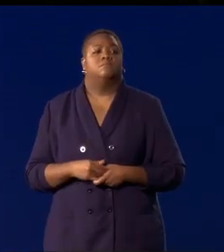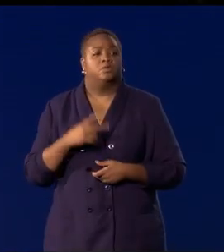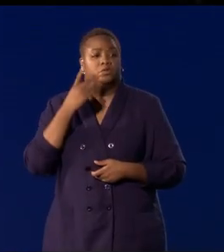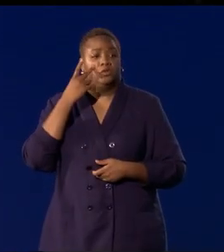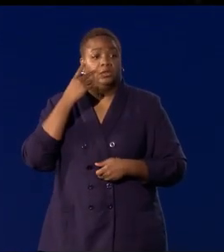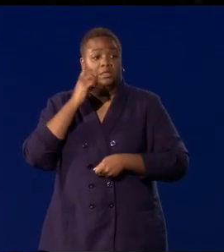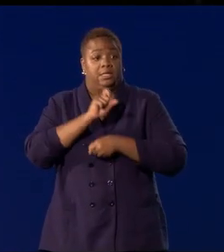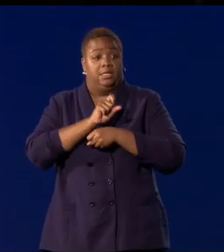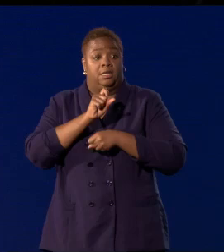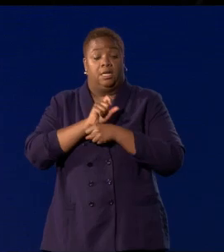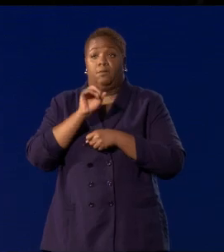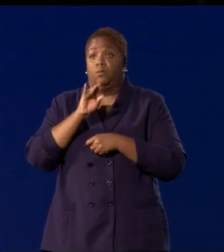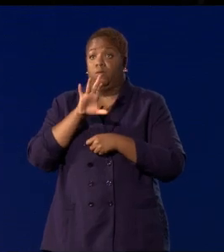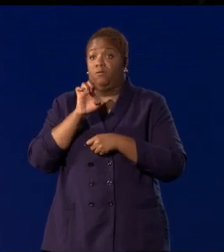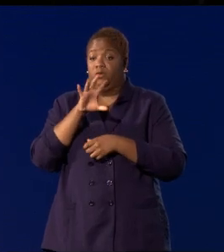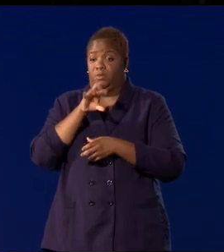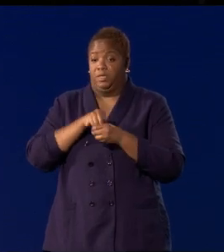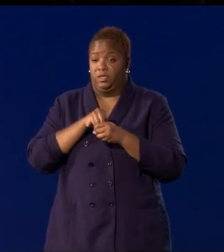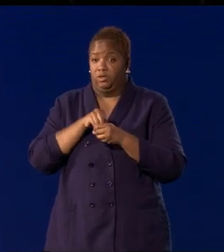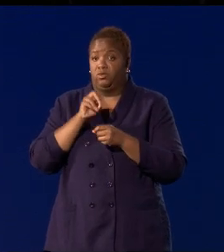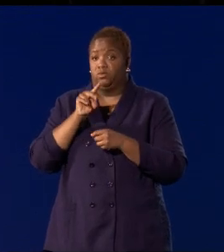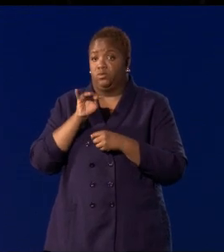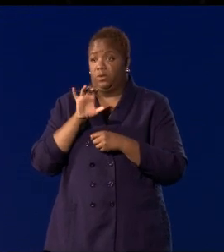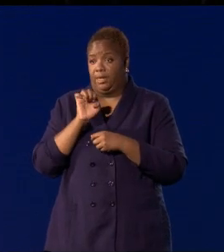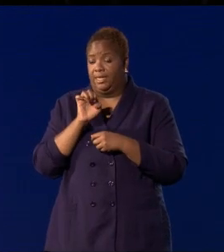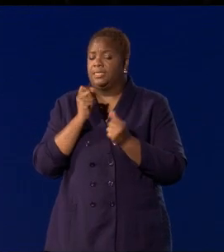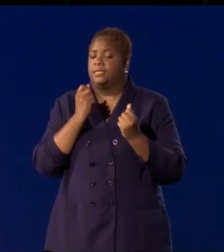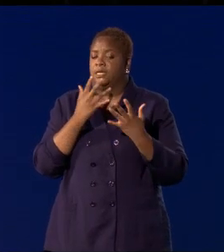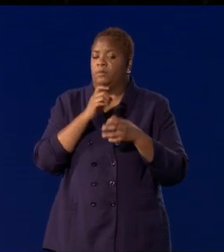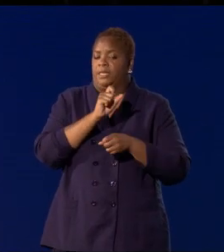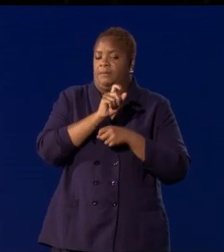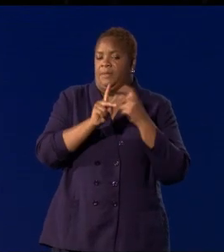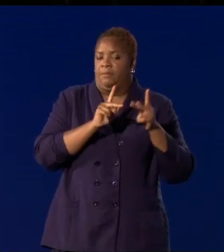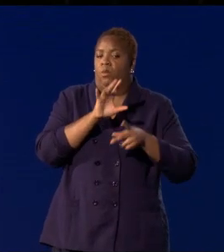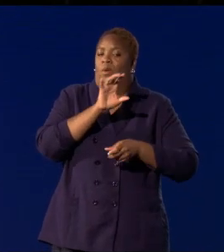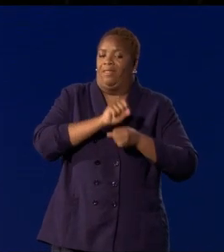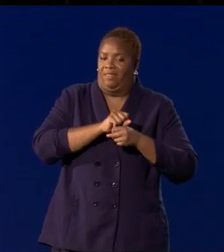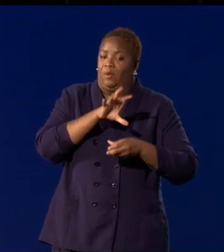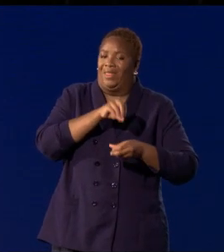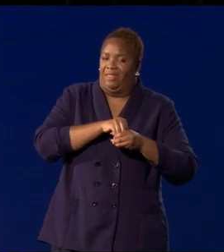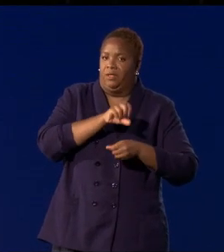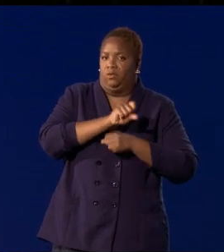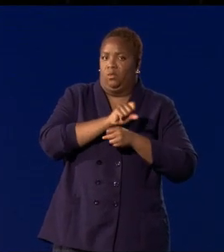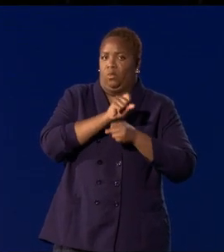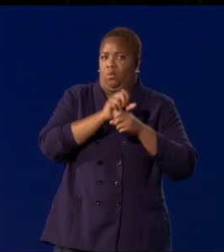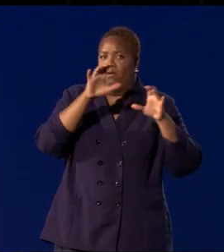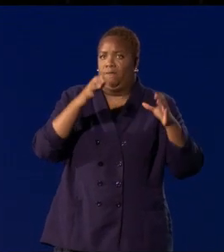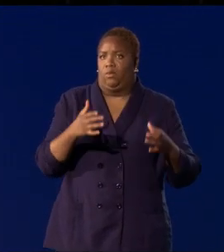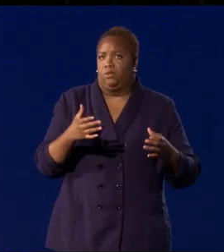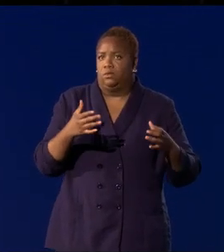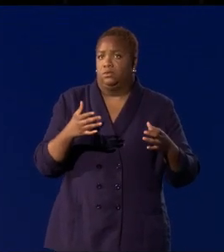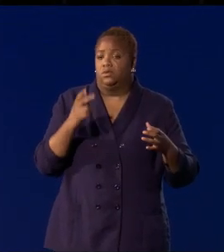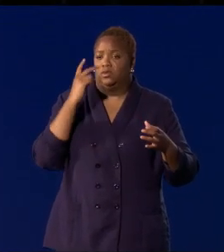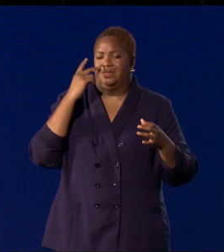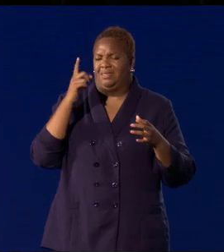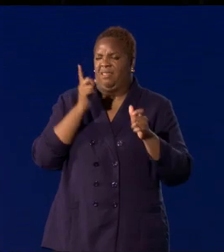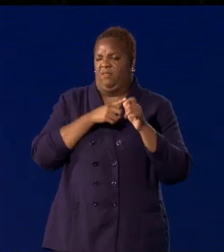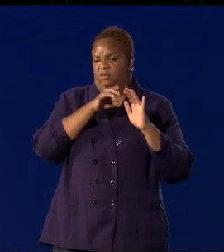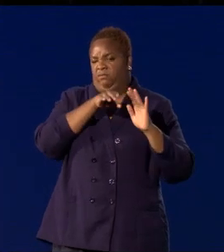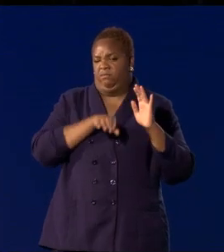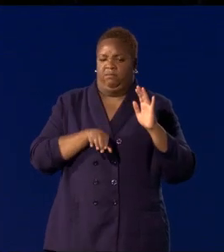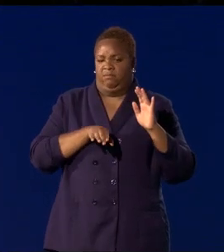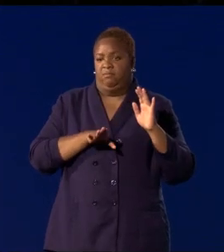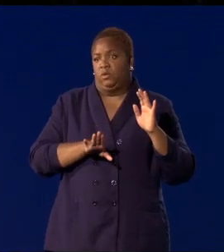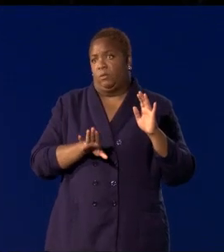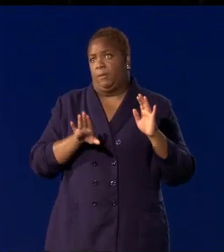force participation rate right here, which is the share of workers in the labor force. And you can see after the initial dip down, it's come